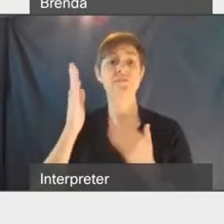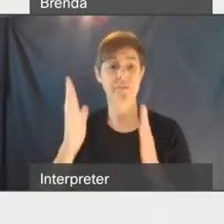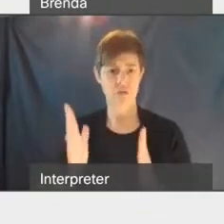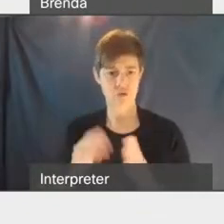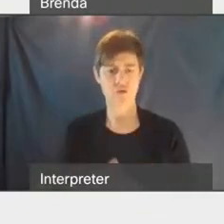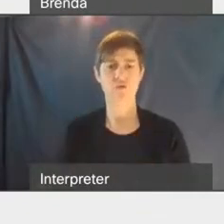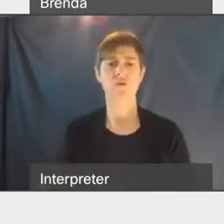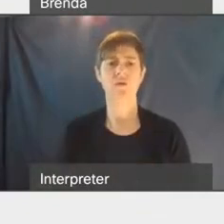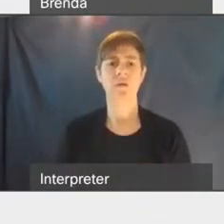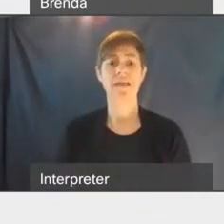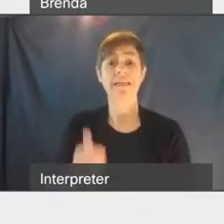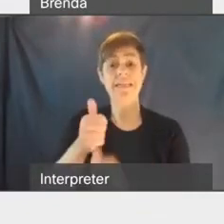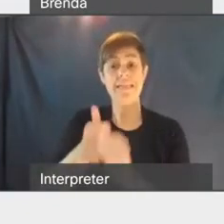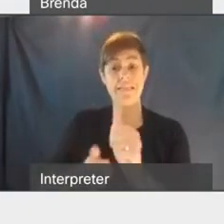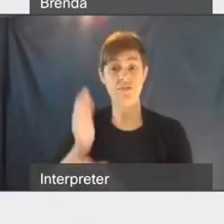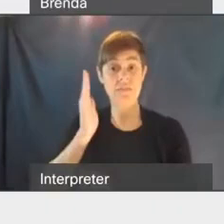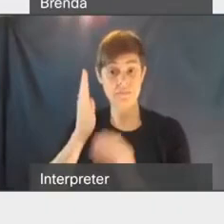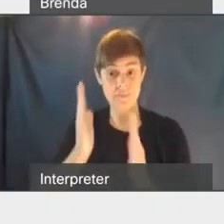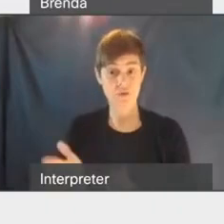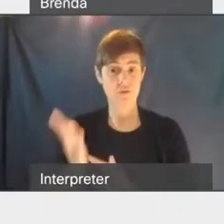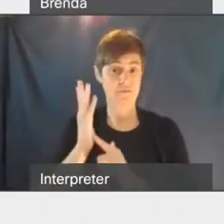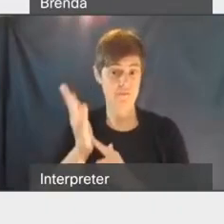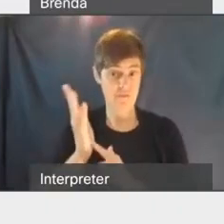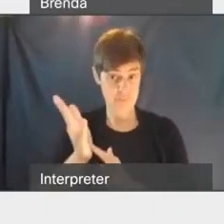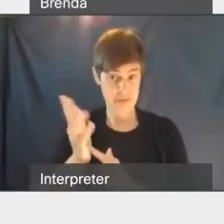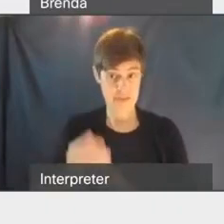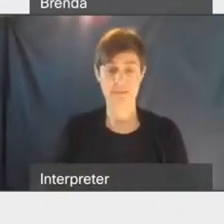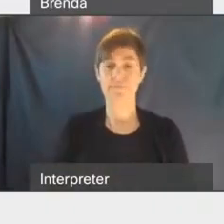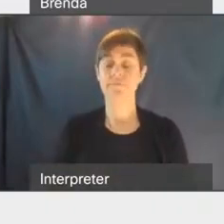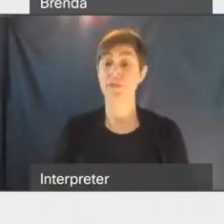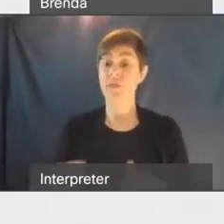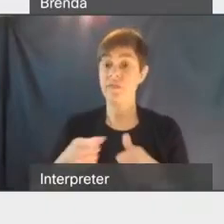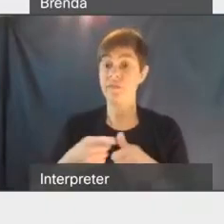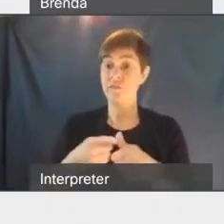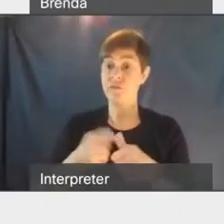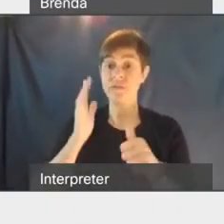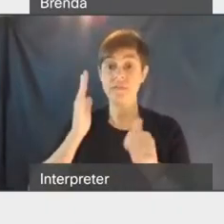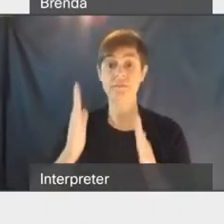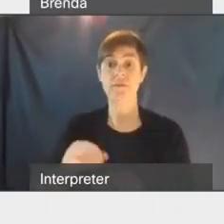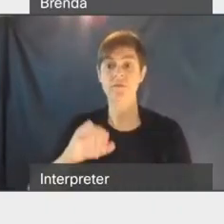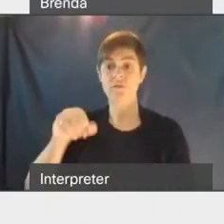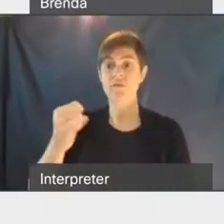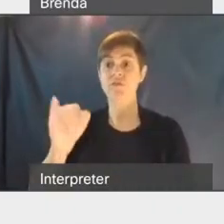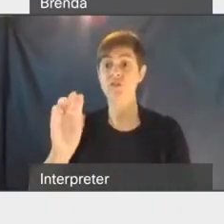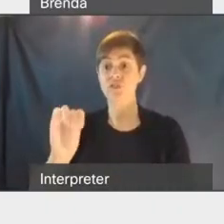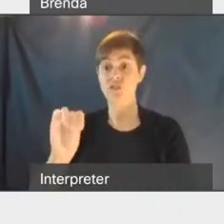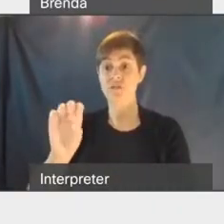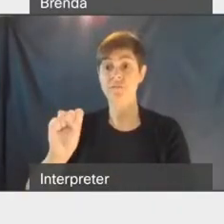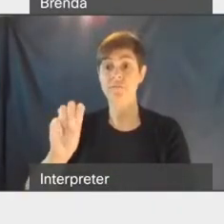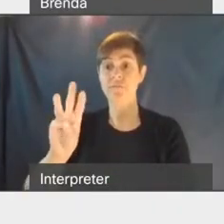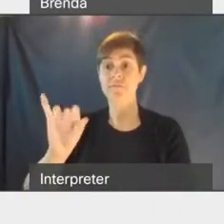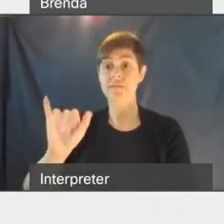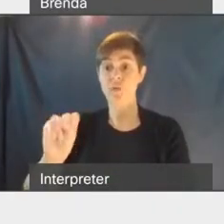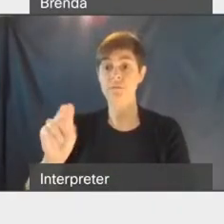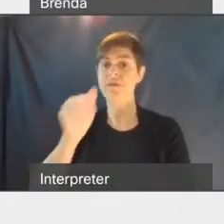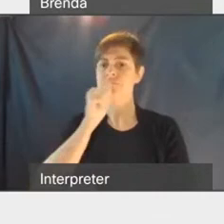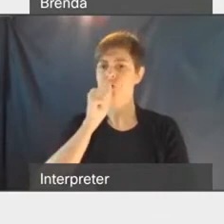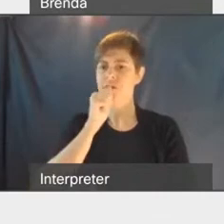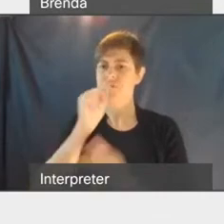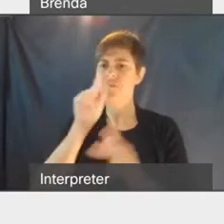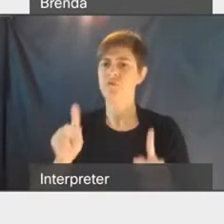will allot 5 minutes per speaker. The first one on my list is Jim Swim, a private citizen. Mr.